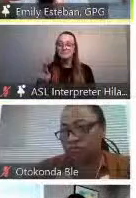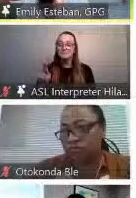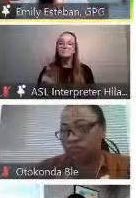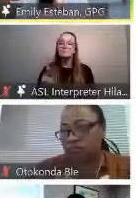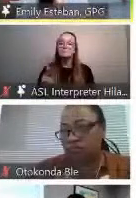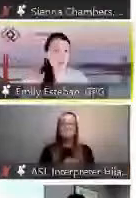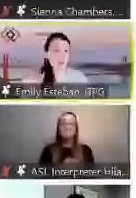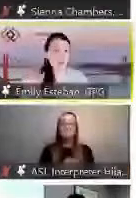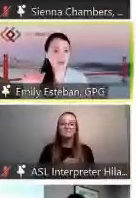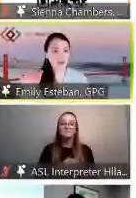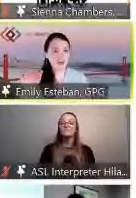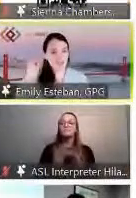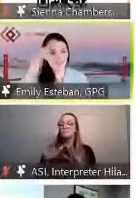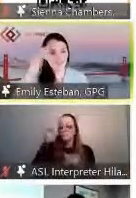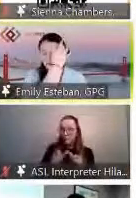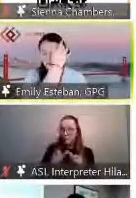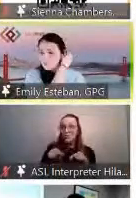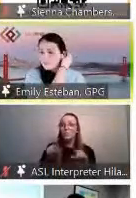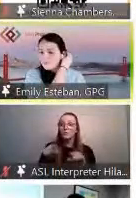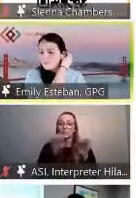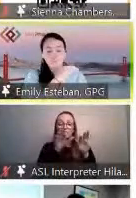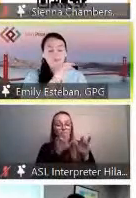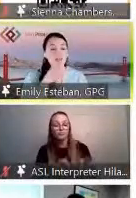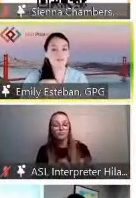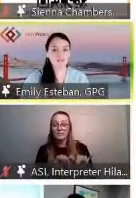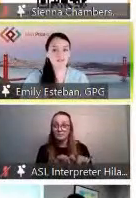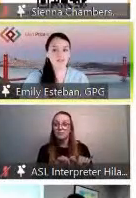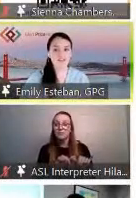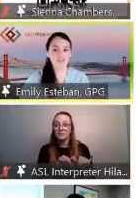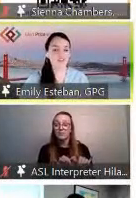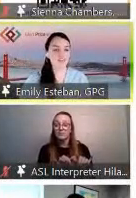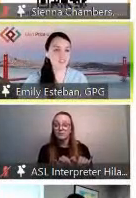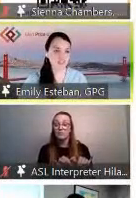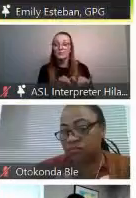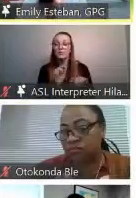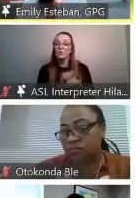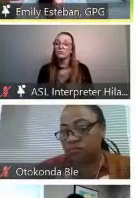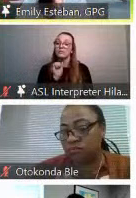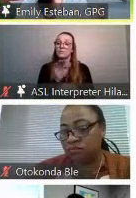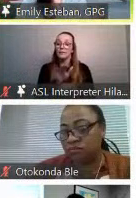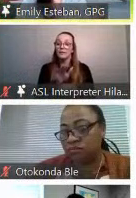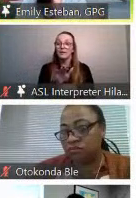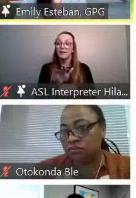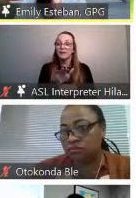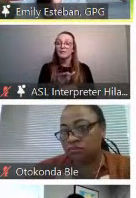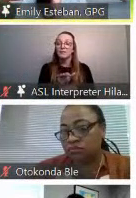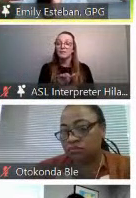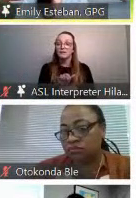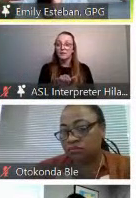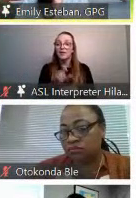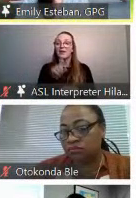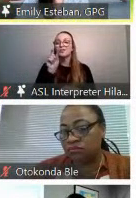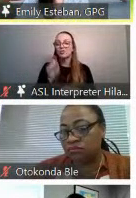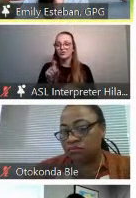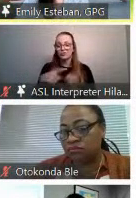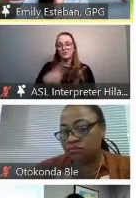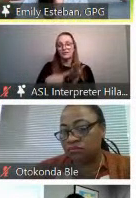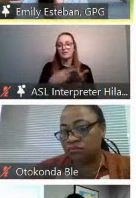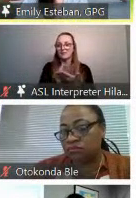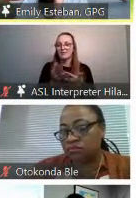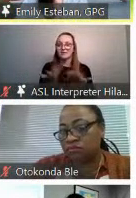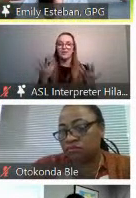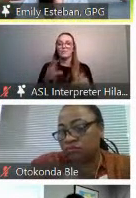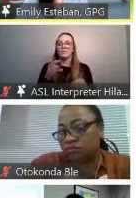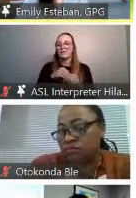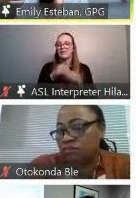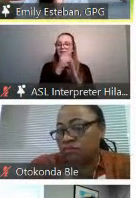in mind when you are writing comments, submitting written comment, it should only address what's covered in the agenda. Now we're going to